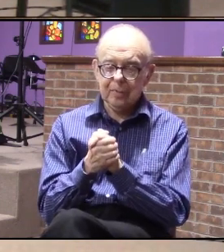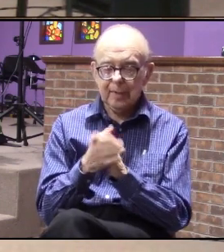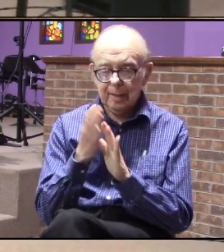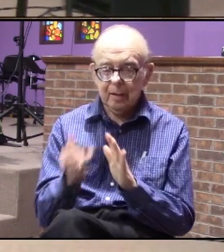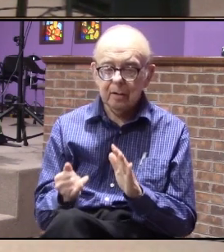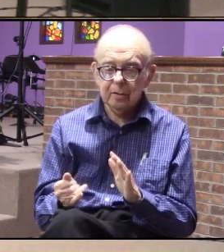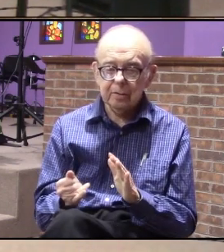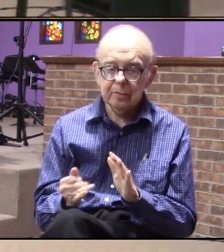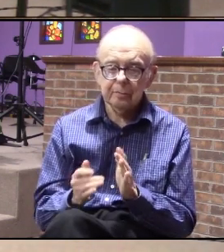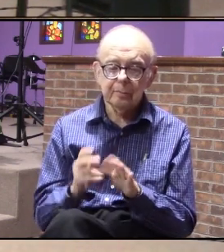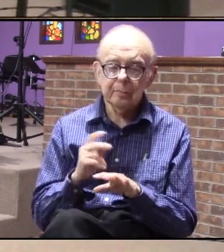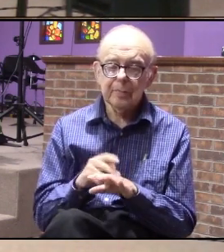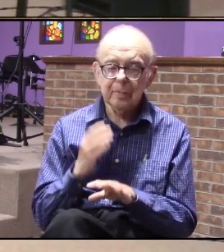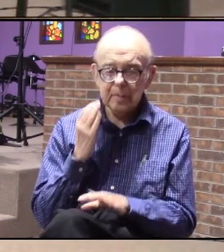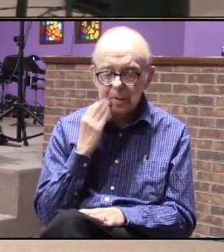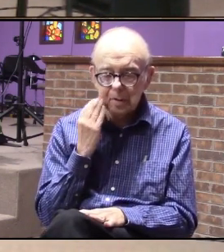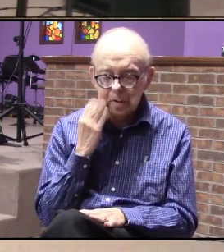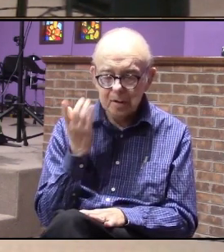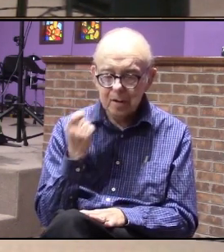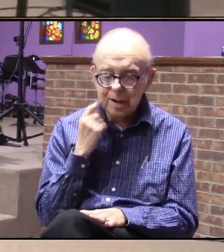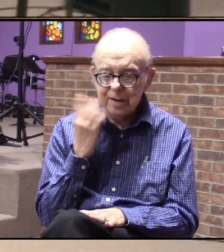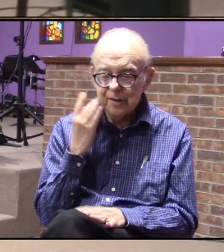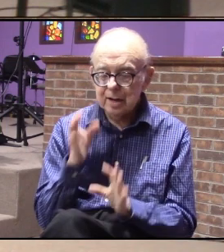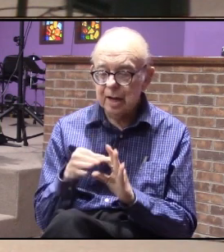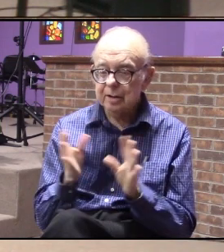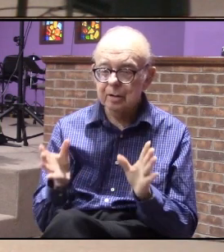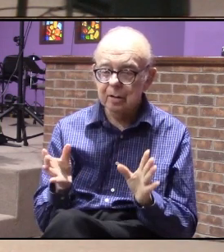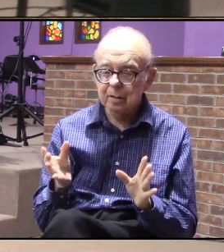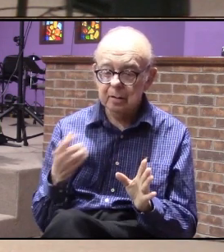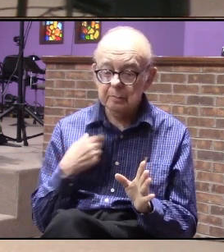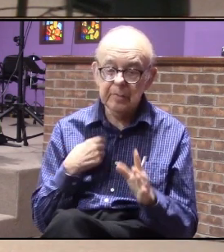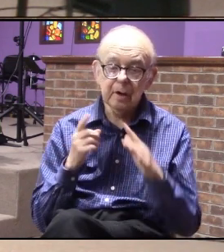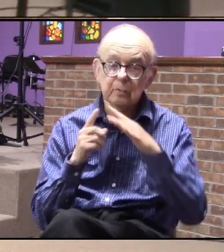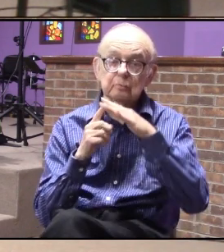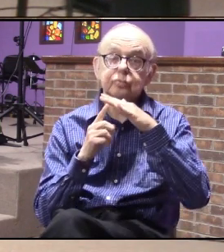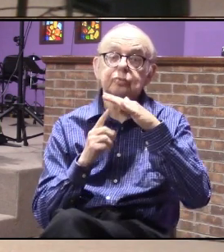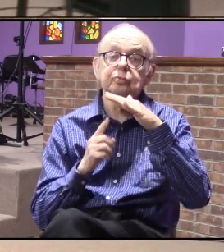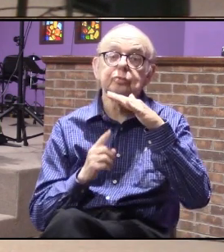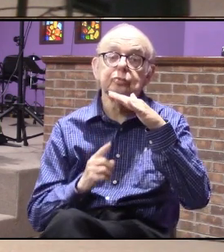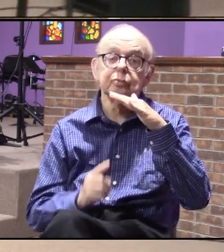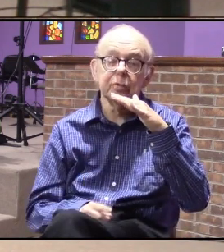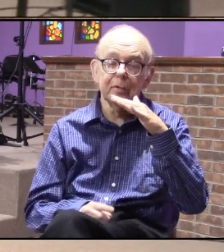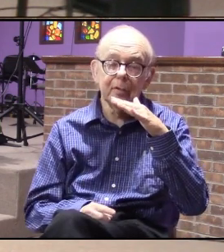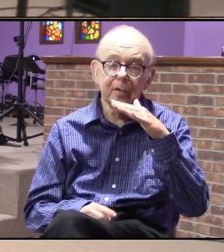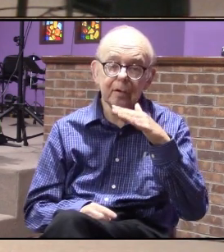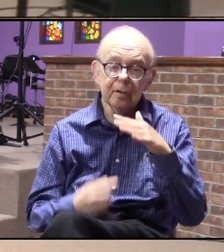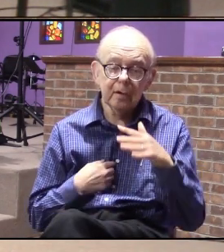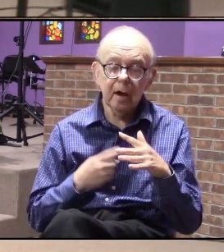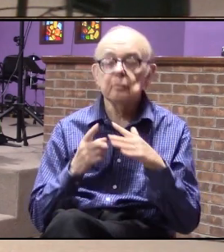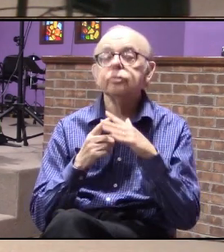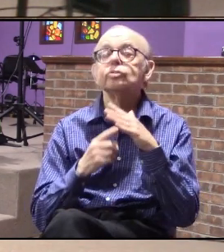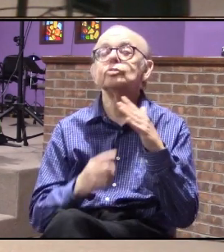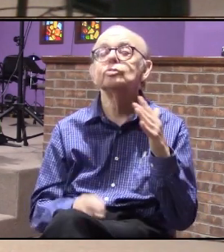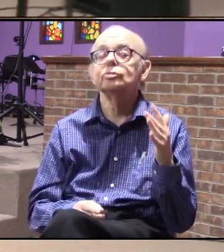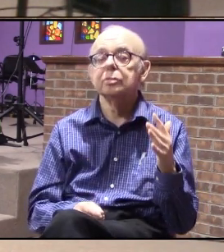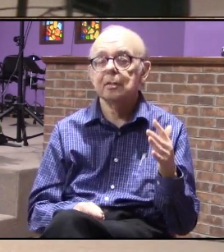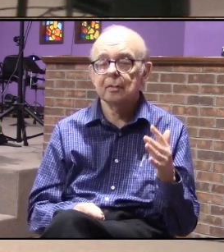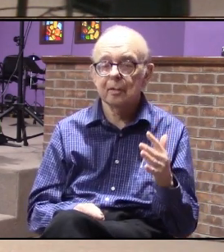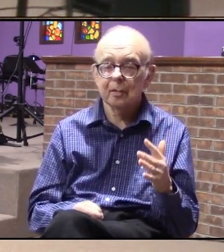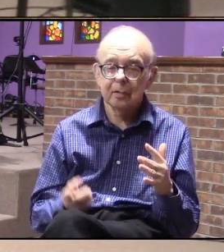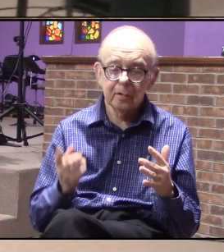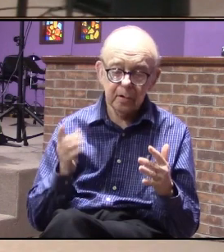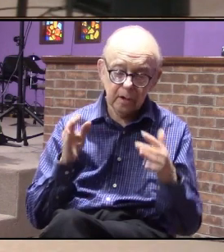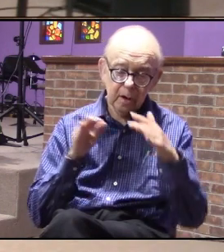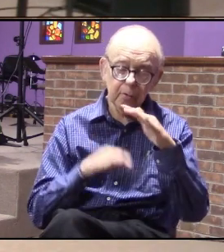because he knew that if I let go, I'm sinking. I'm drowning. I'm